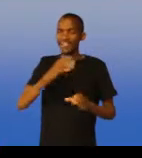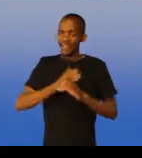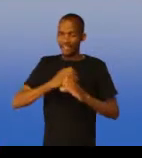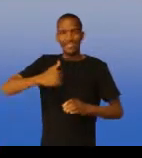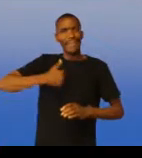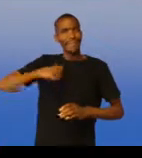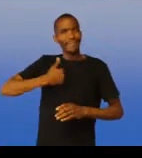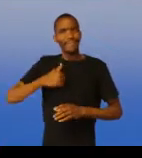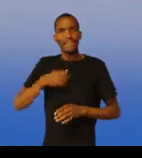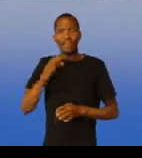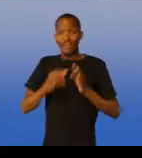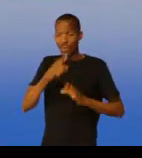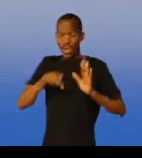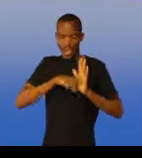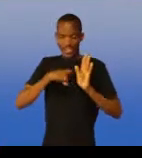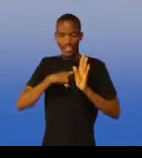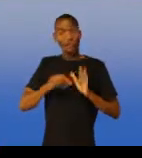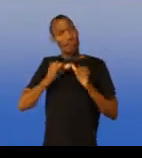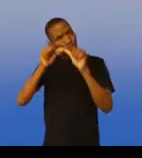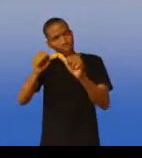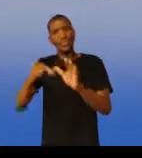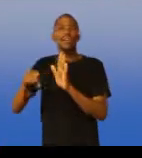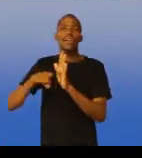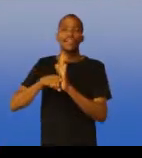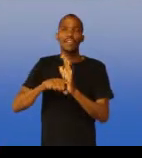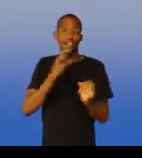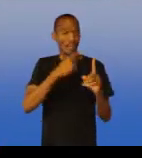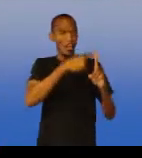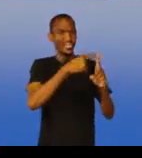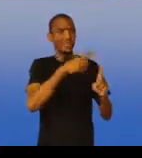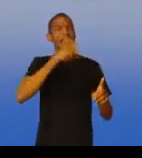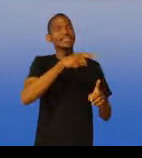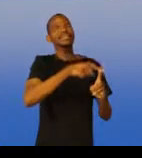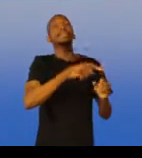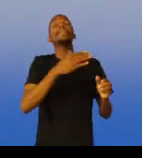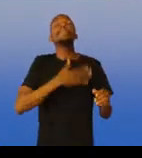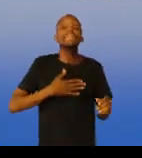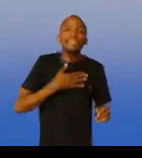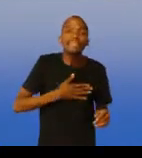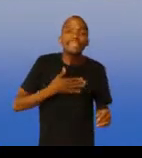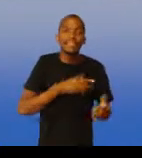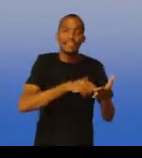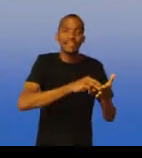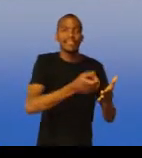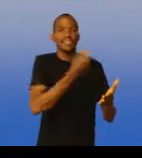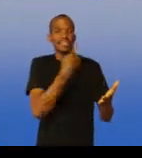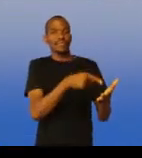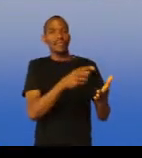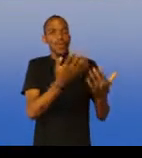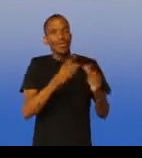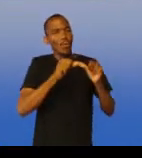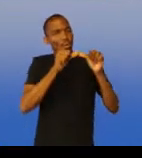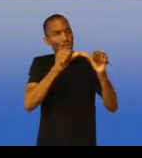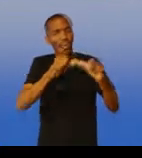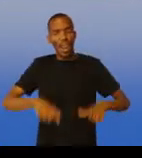ourselves. Those that are still negative, please remain negative. And those that are positive, please take medication so that we may continue